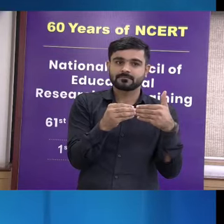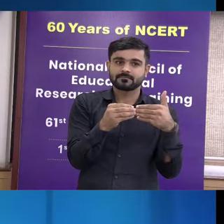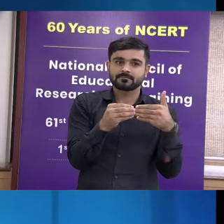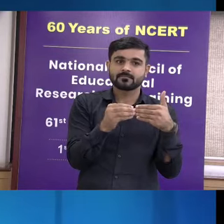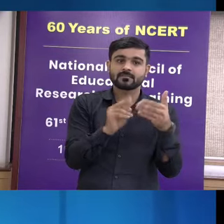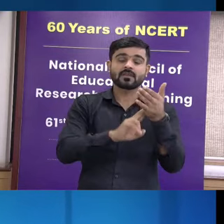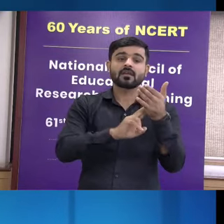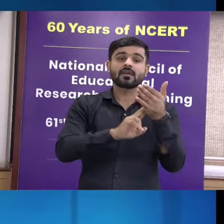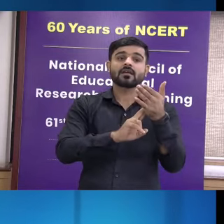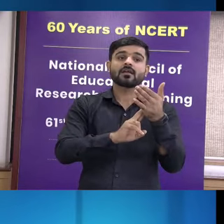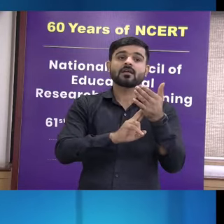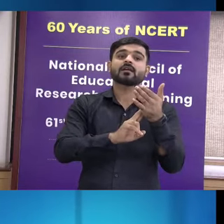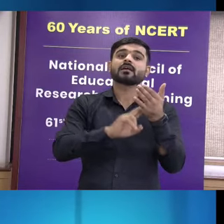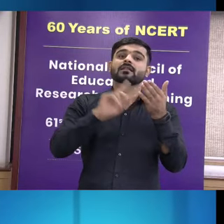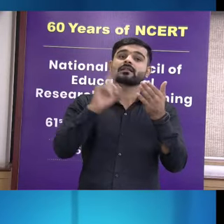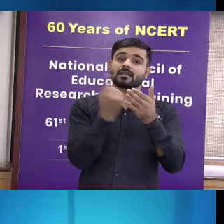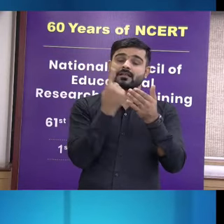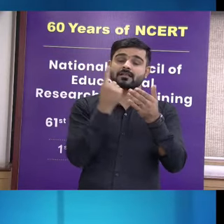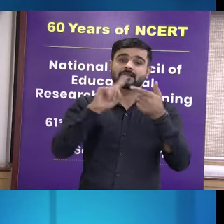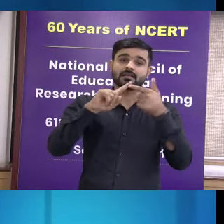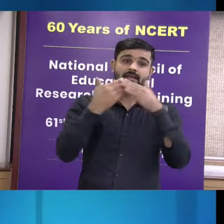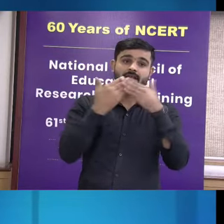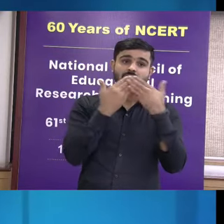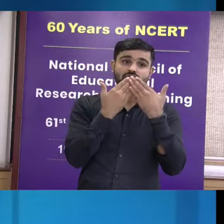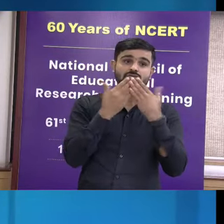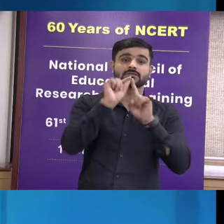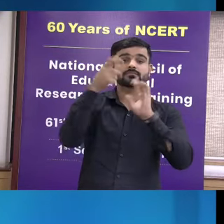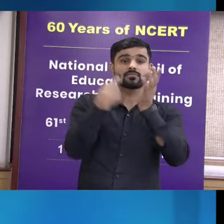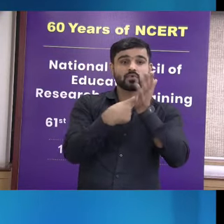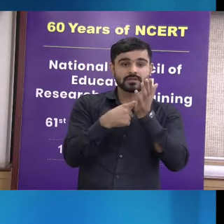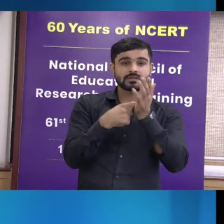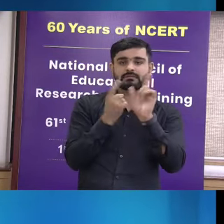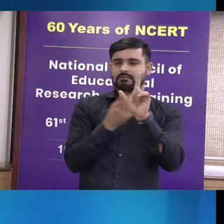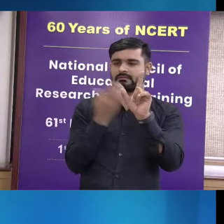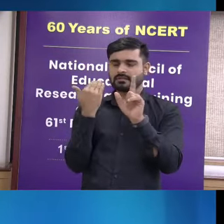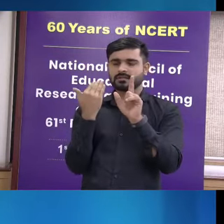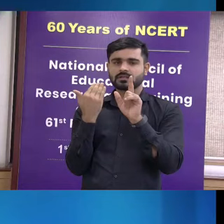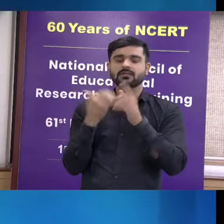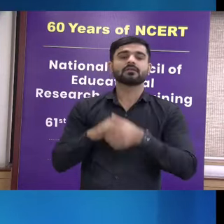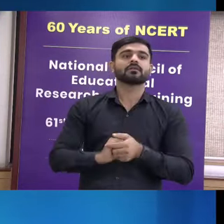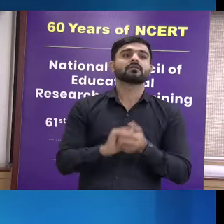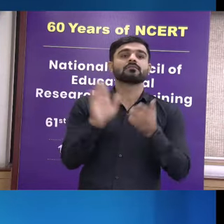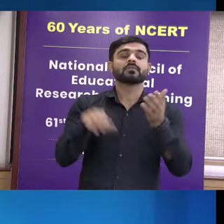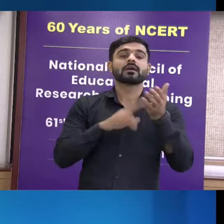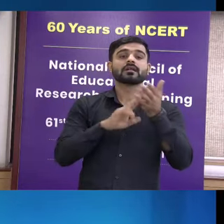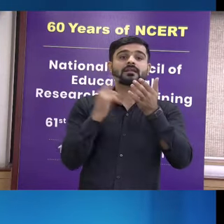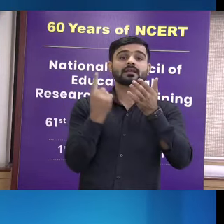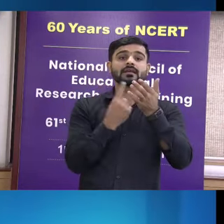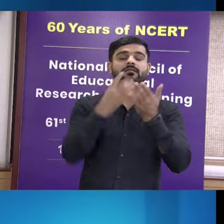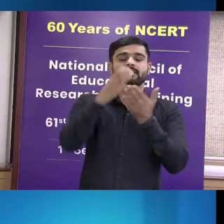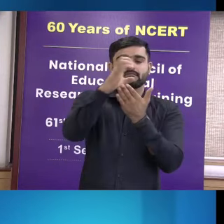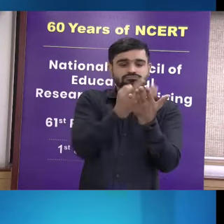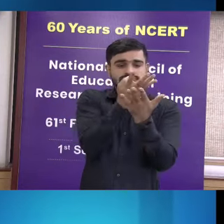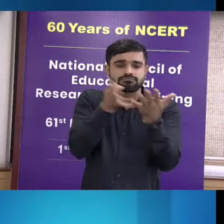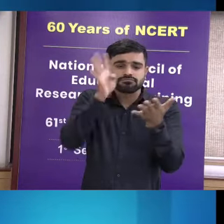national education policies over the years and framing of the national curriculum